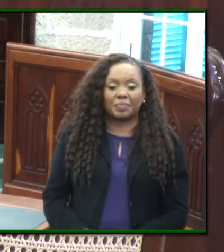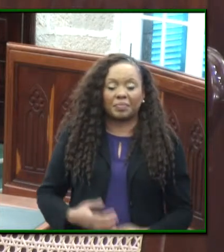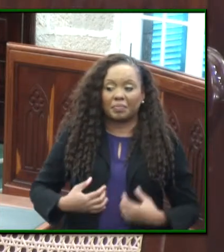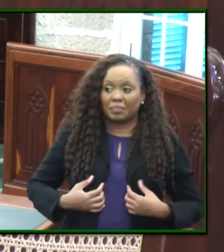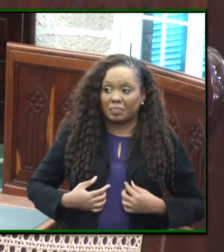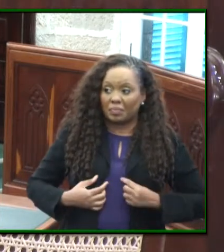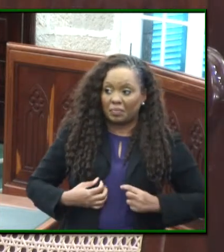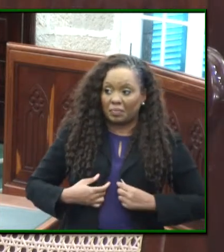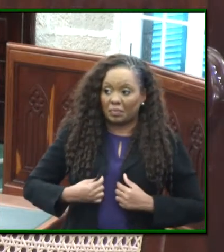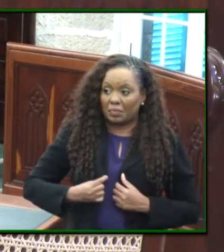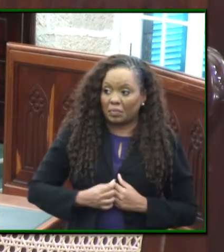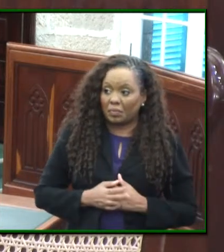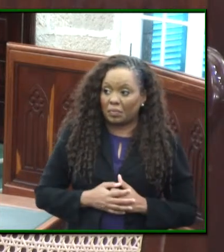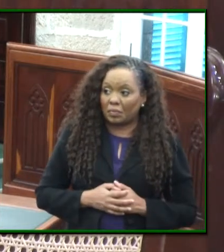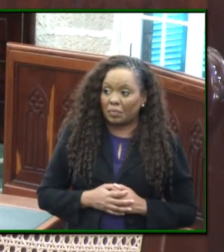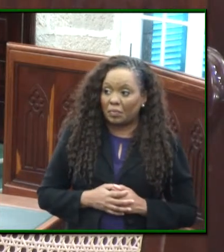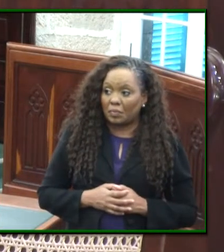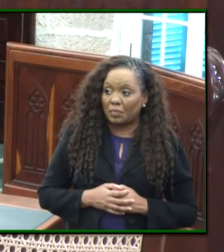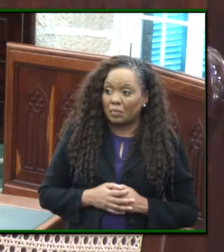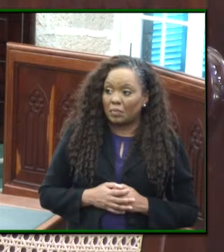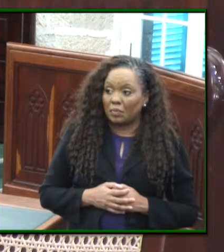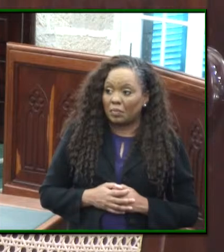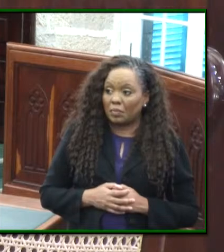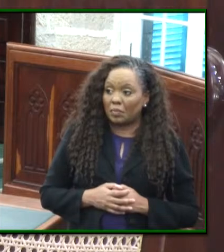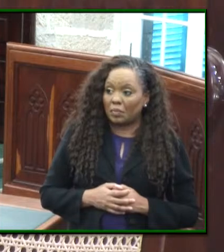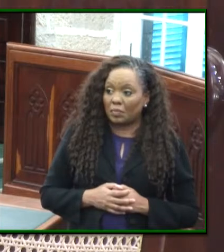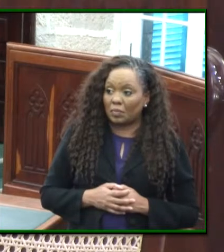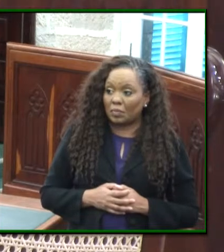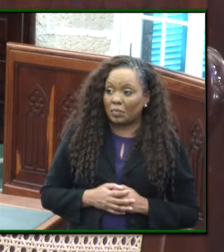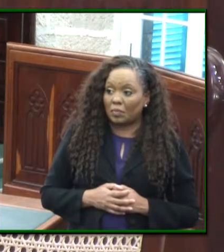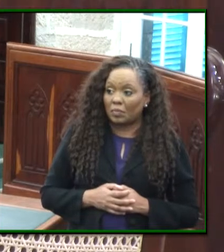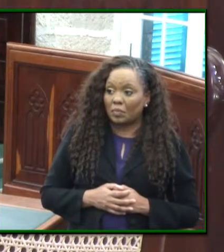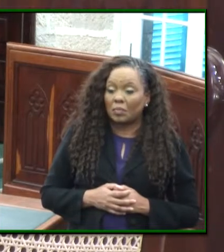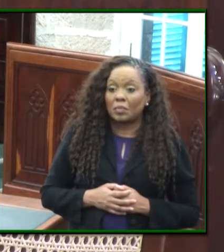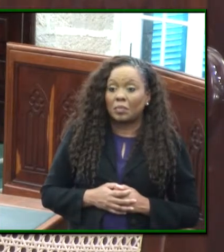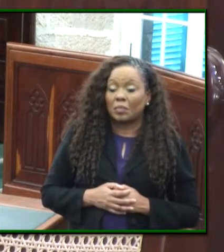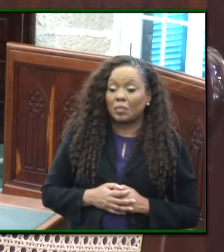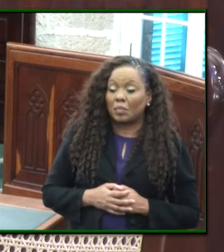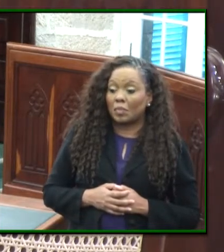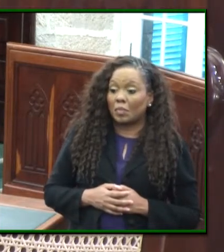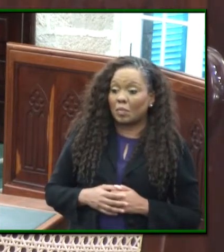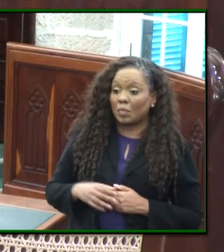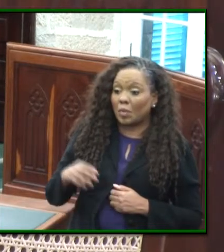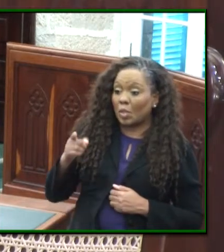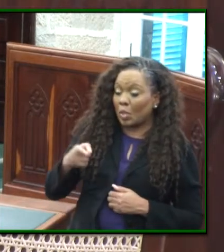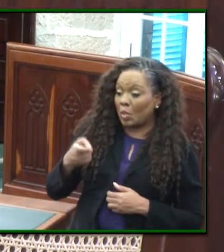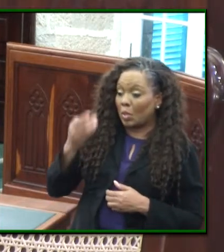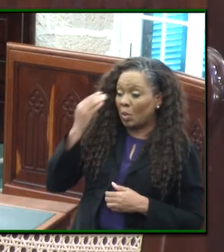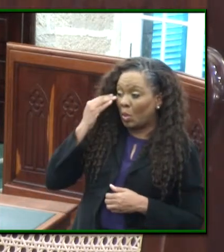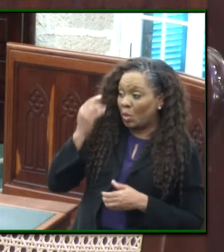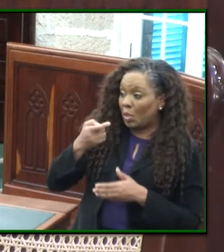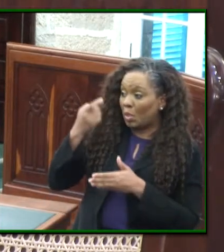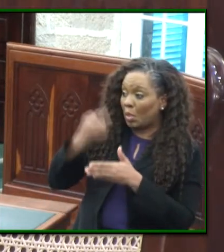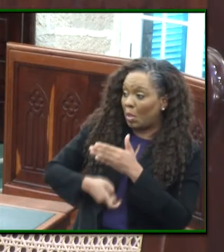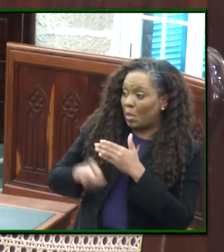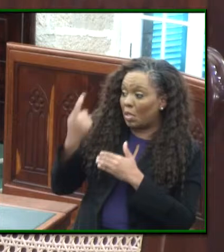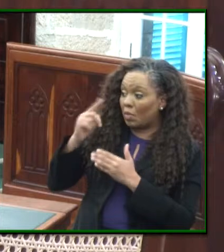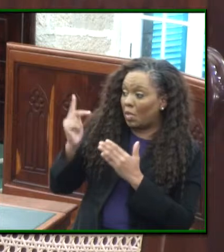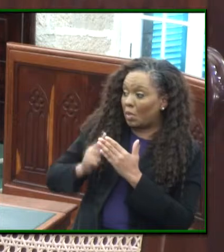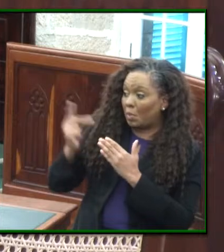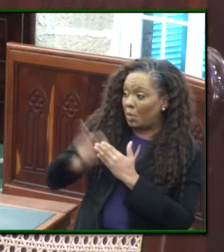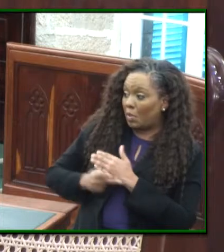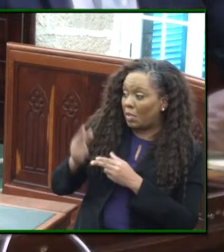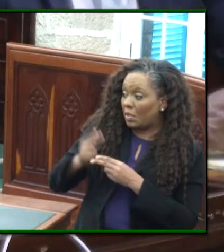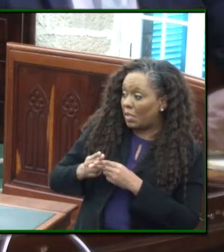Do you know the cost, the ultimate cost of that StartWise program?